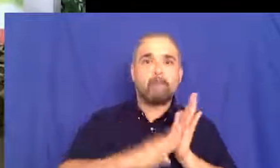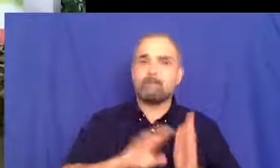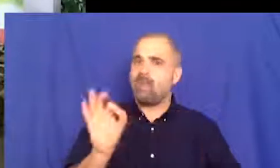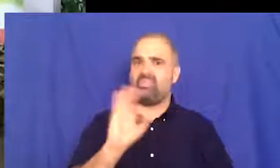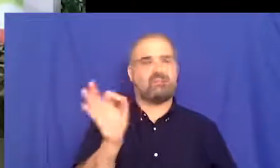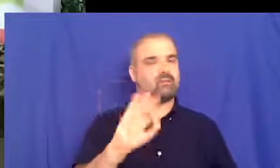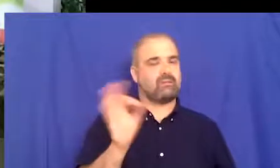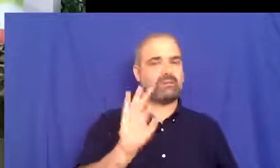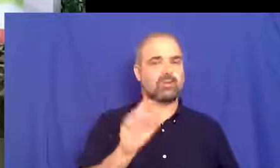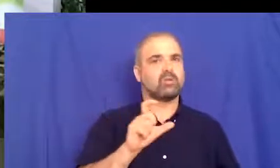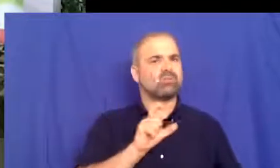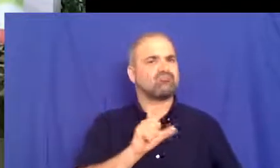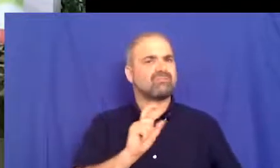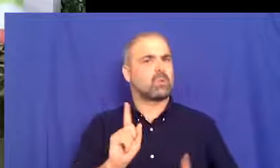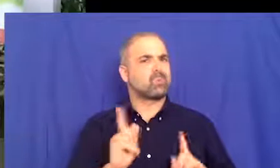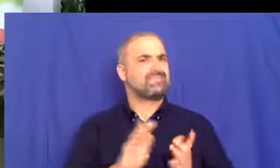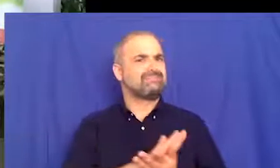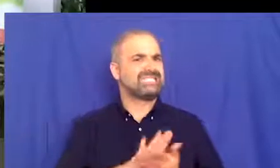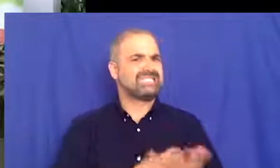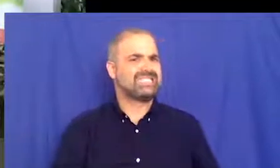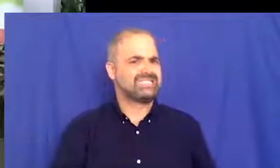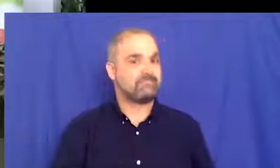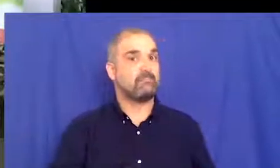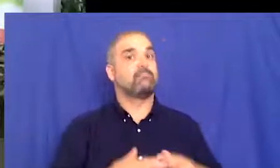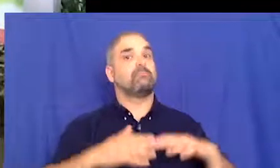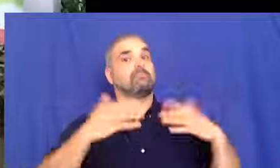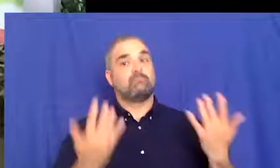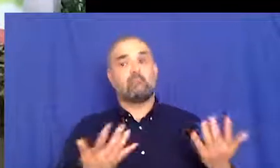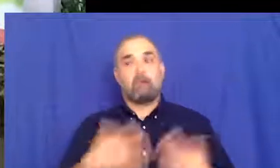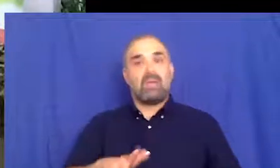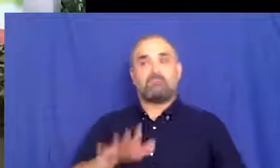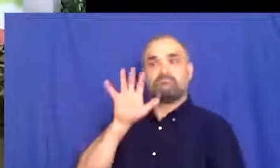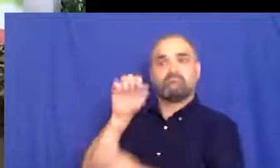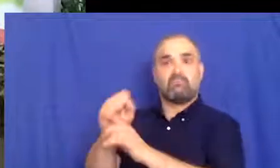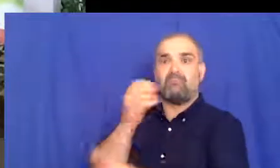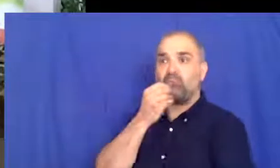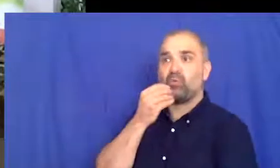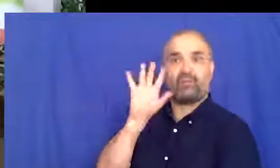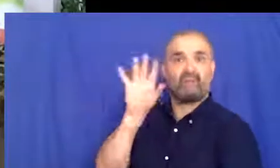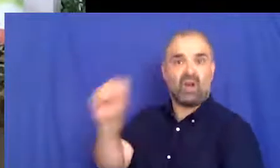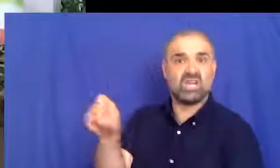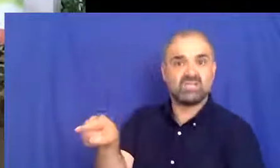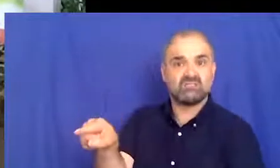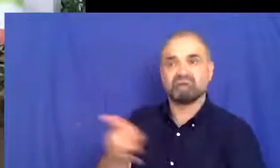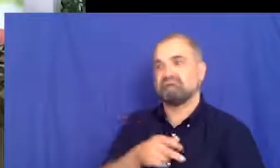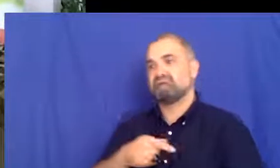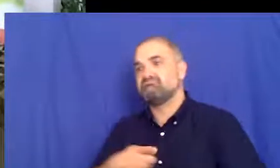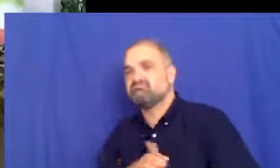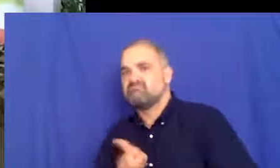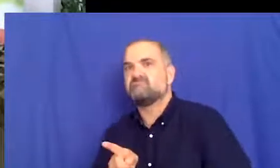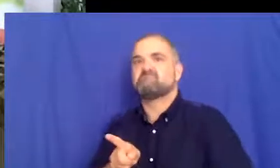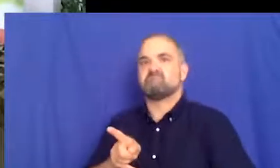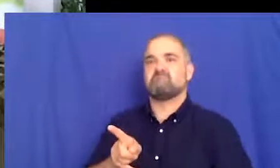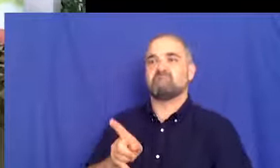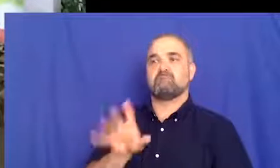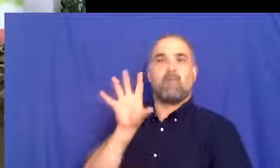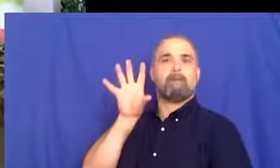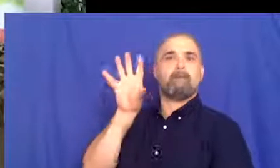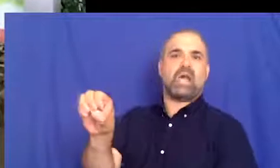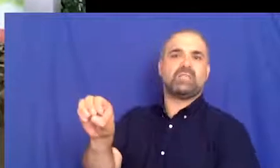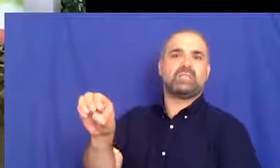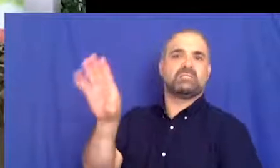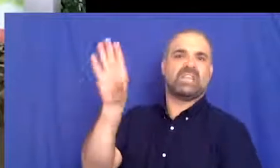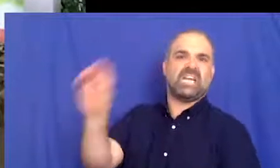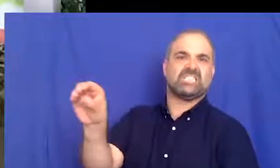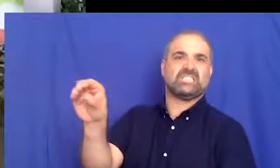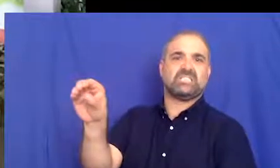constrictors. What we mean by that is that when they've hunted their food, hunted their prey, they would basically bite